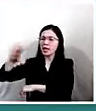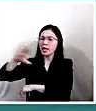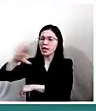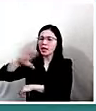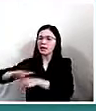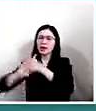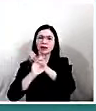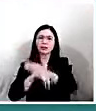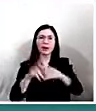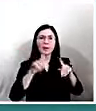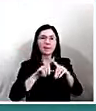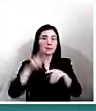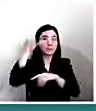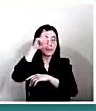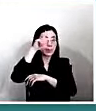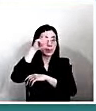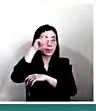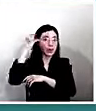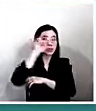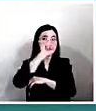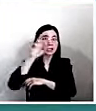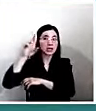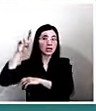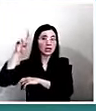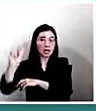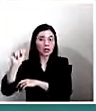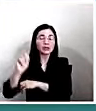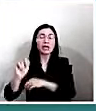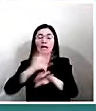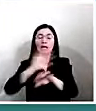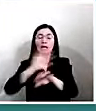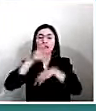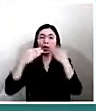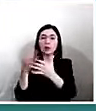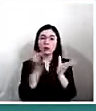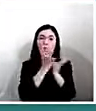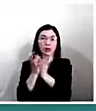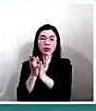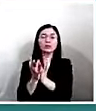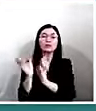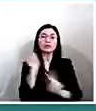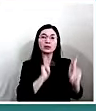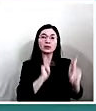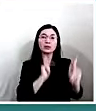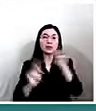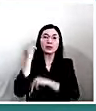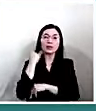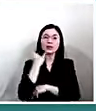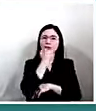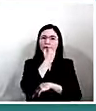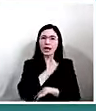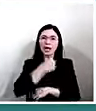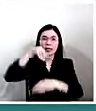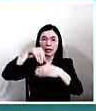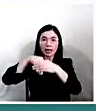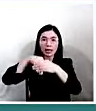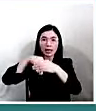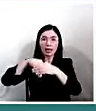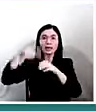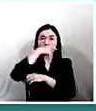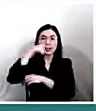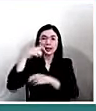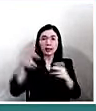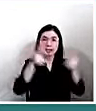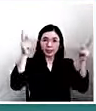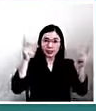and Aaron and the whole congregation of the children of Israel in the desert of Paran and